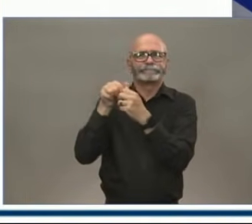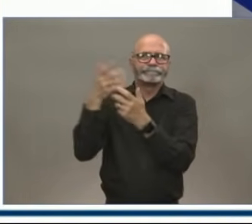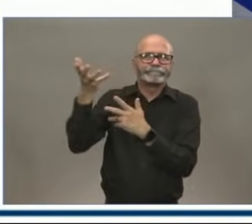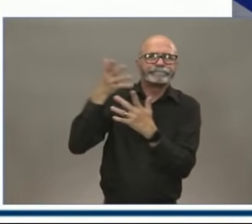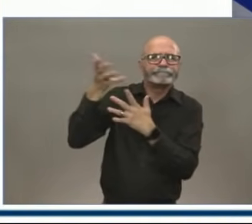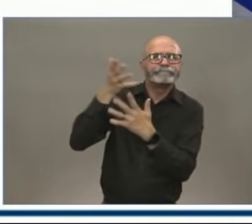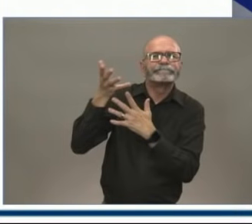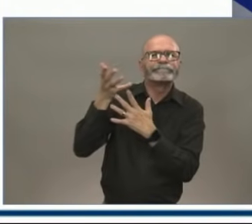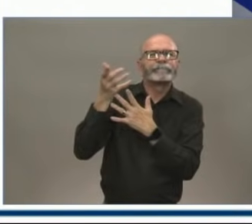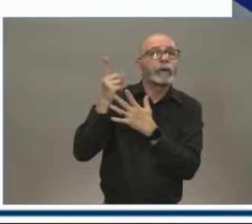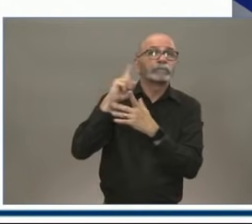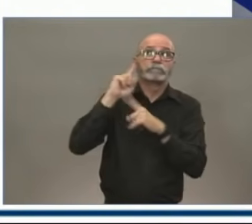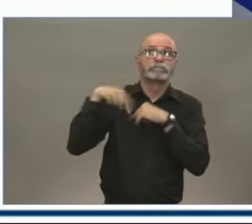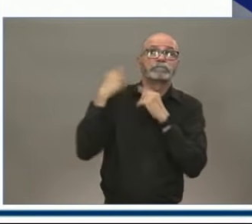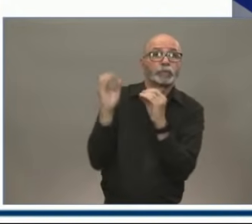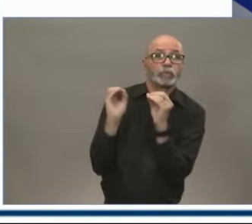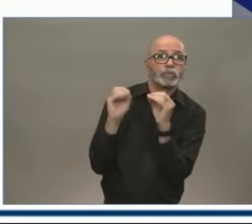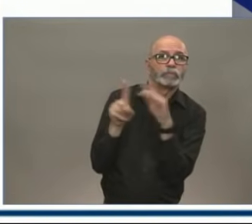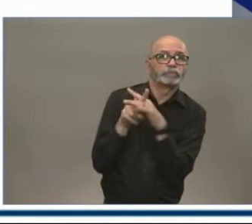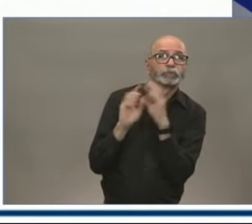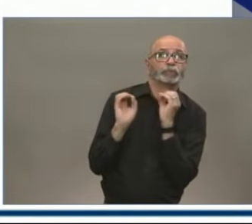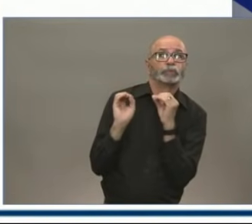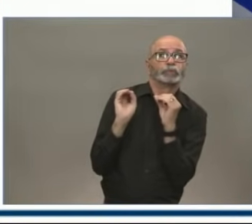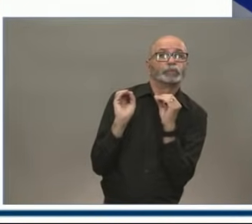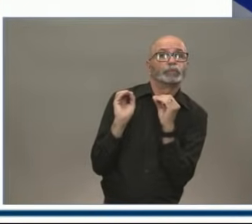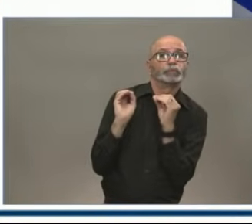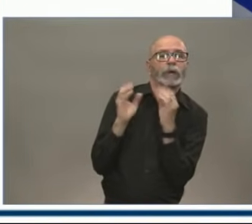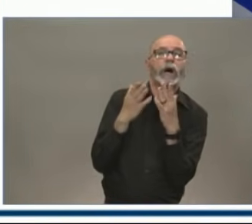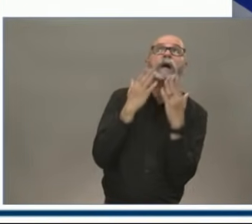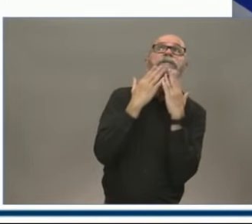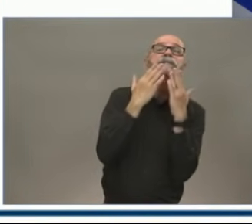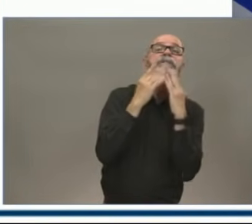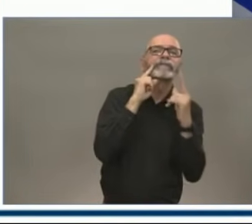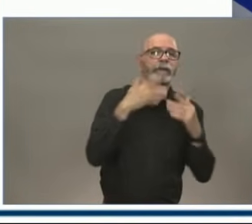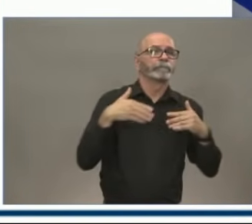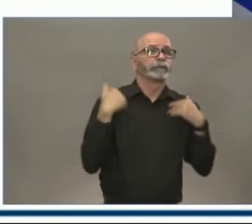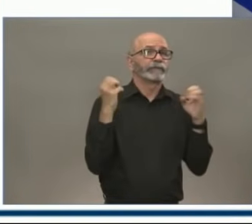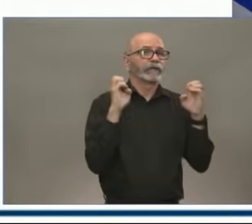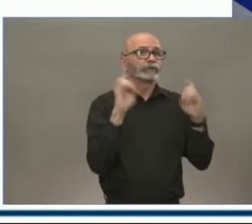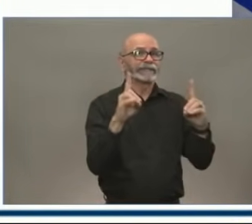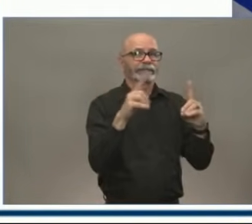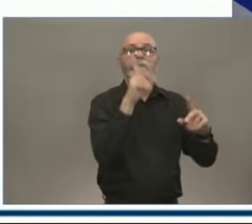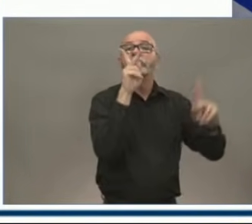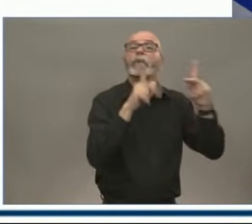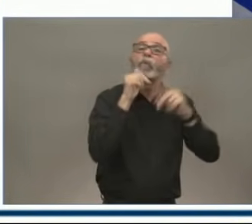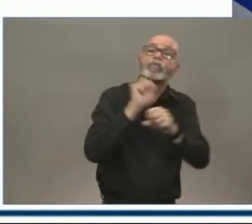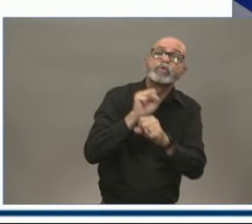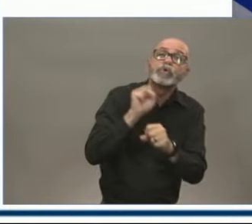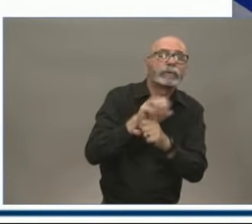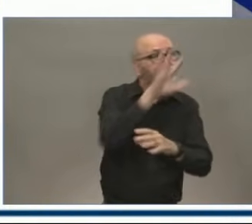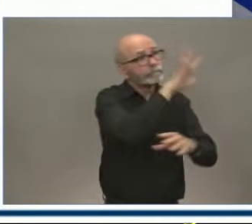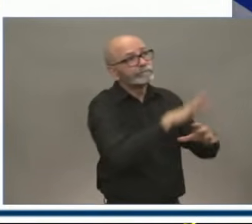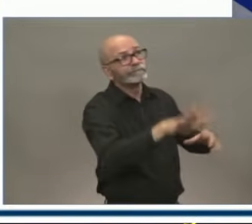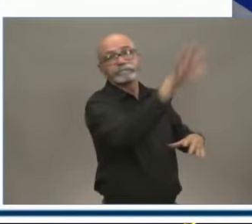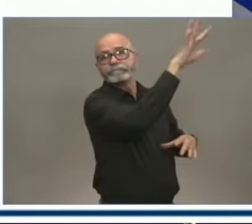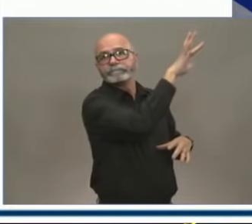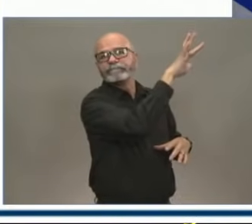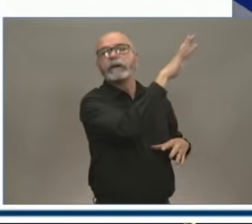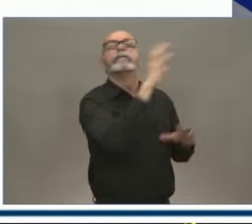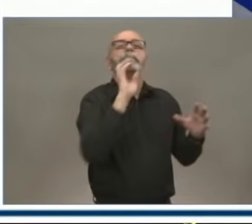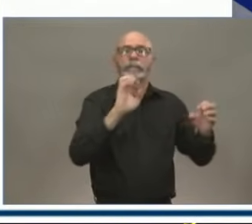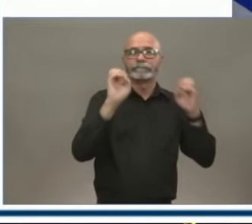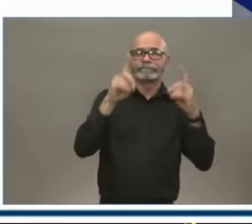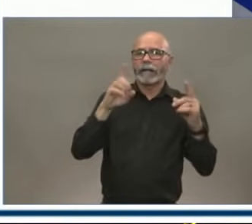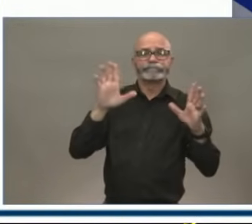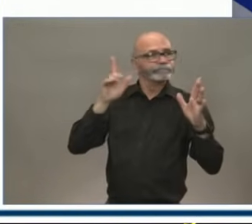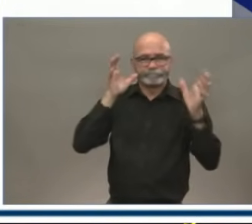cases. I want to thank the Minister of Education and his deputy and the people working in public education for their cooperation with public